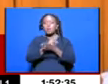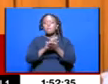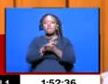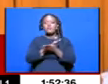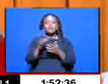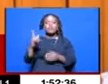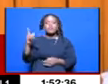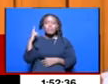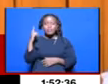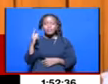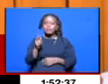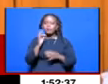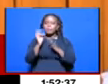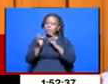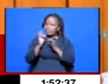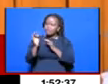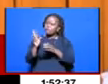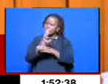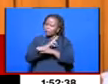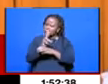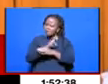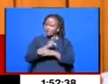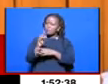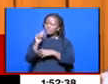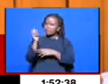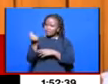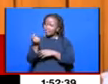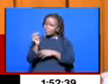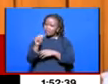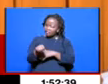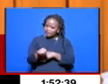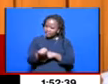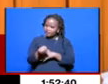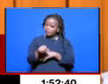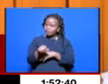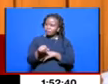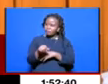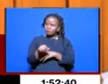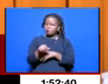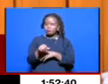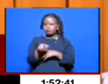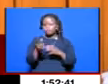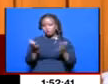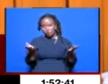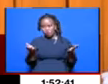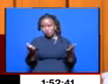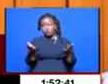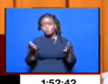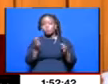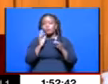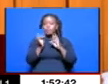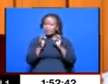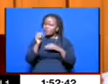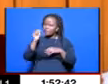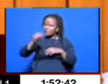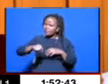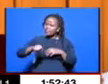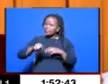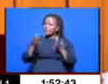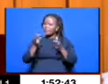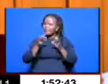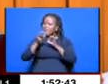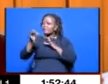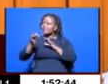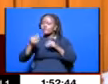whether it's applicable in Kenya and if so, the extent of its